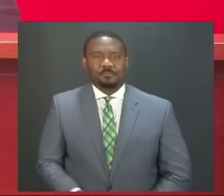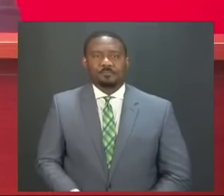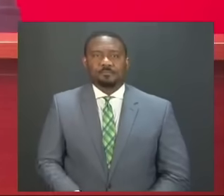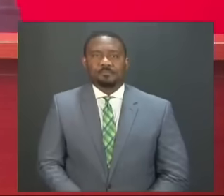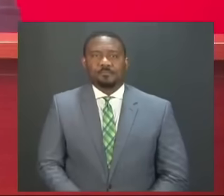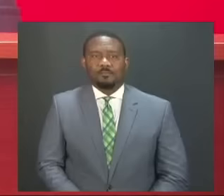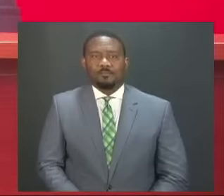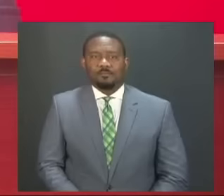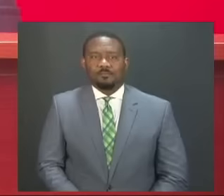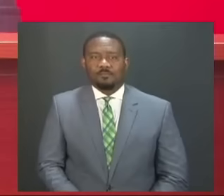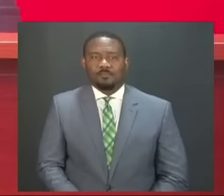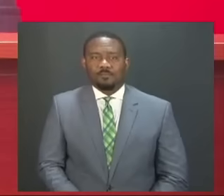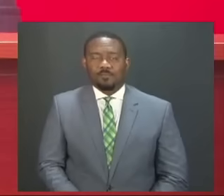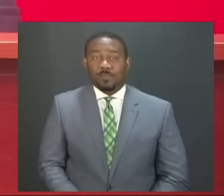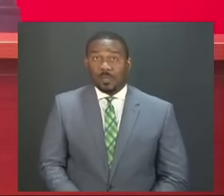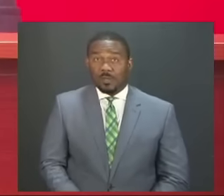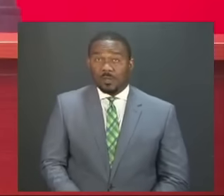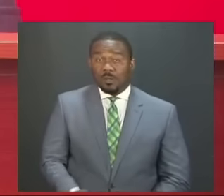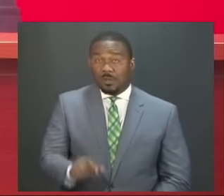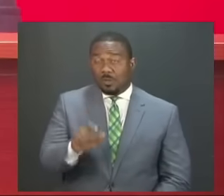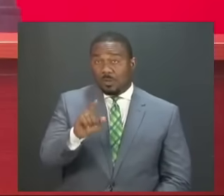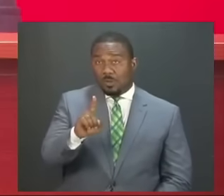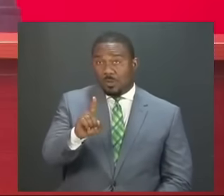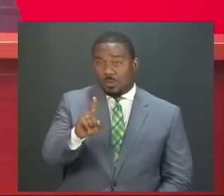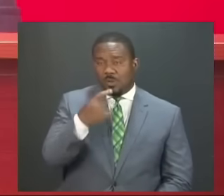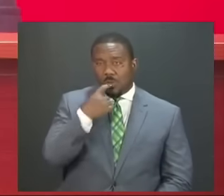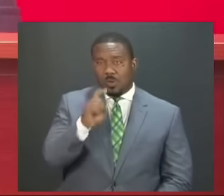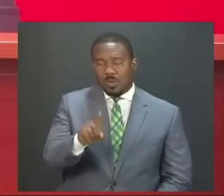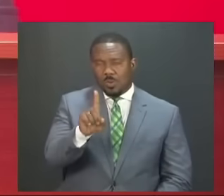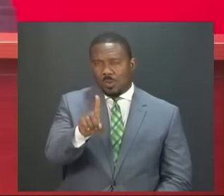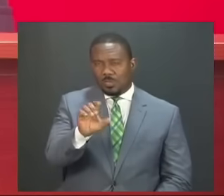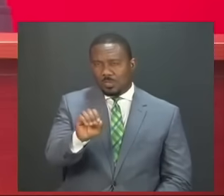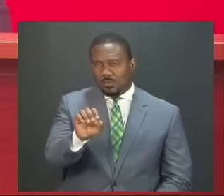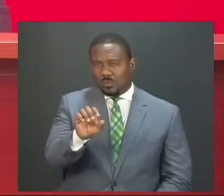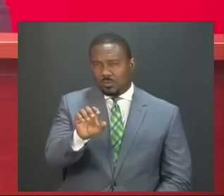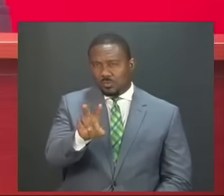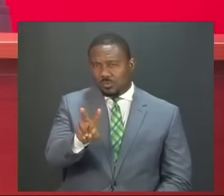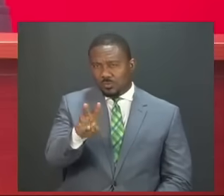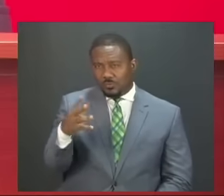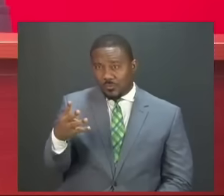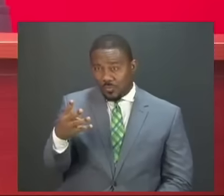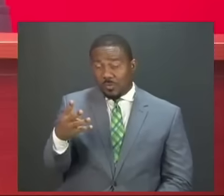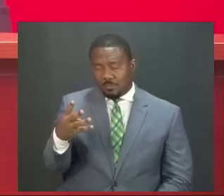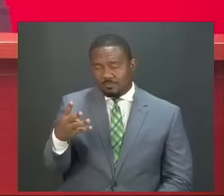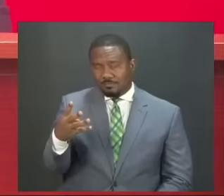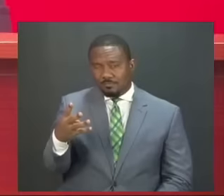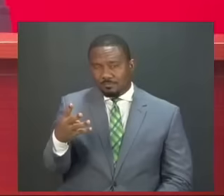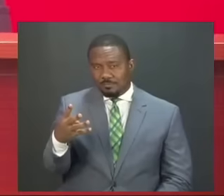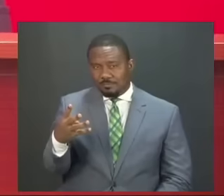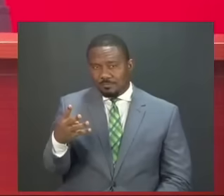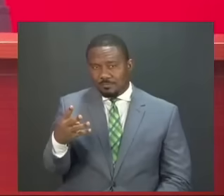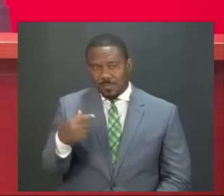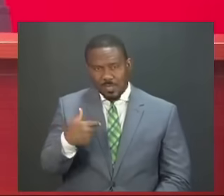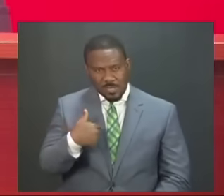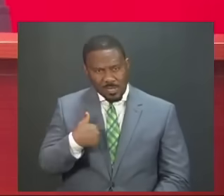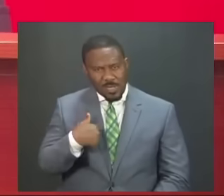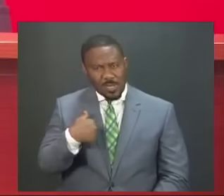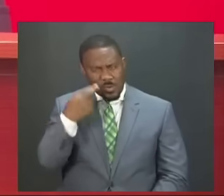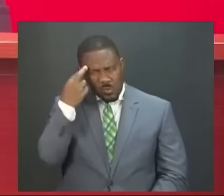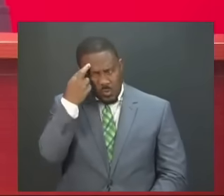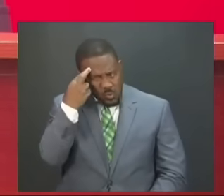As required by Order 1024 of the Standing Orders, I provided